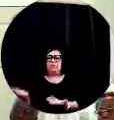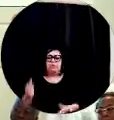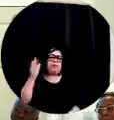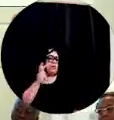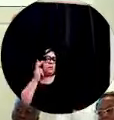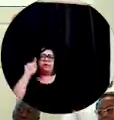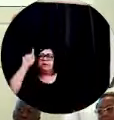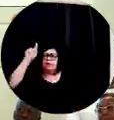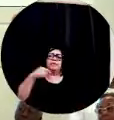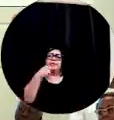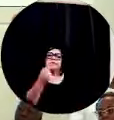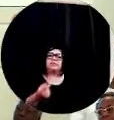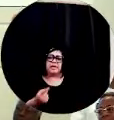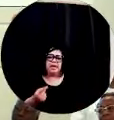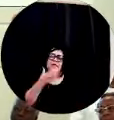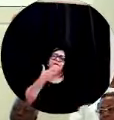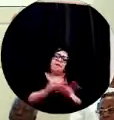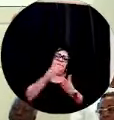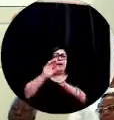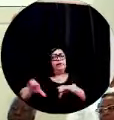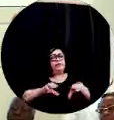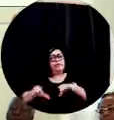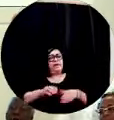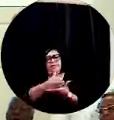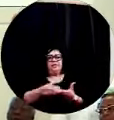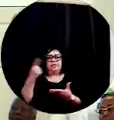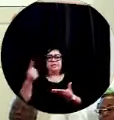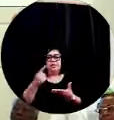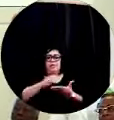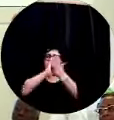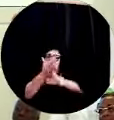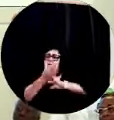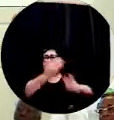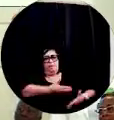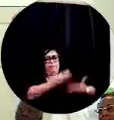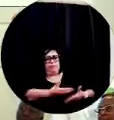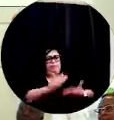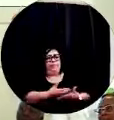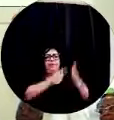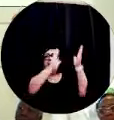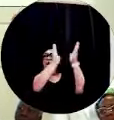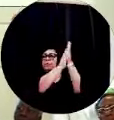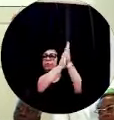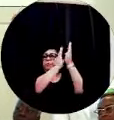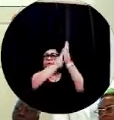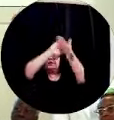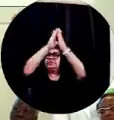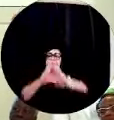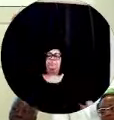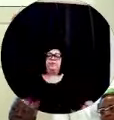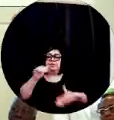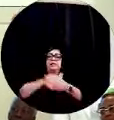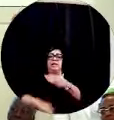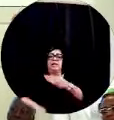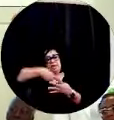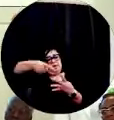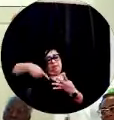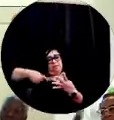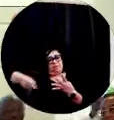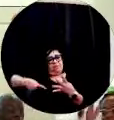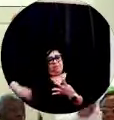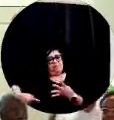well done. Somebody cheer up. Praise and peace in the midst of tribulation. God bless